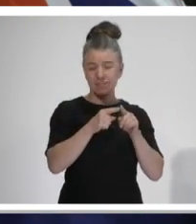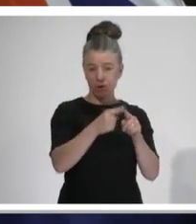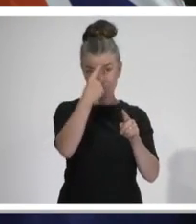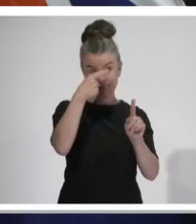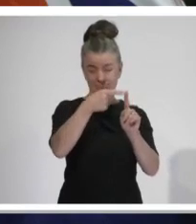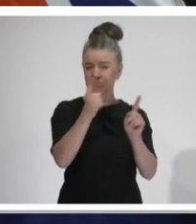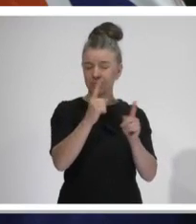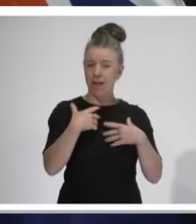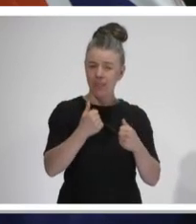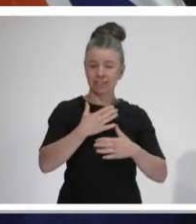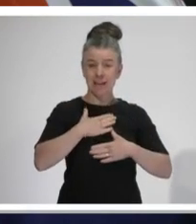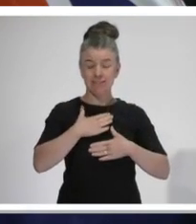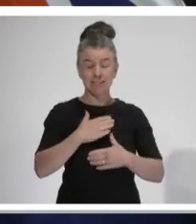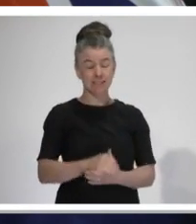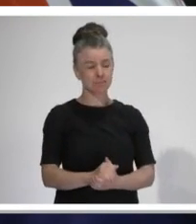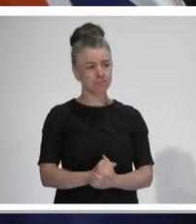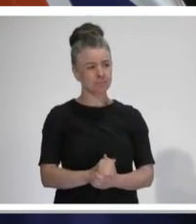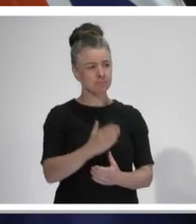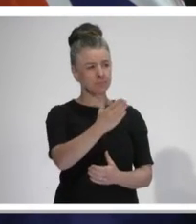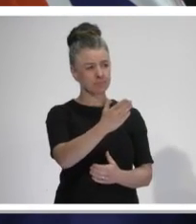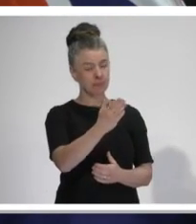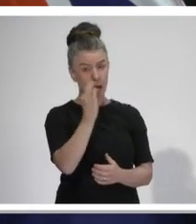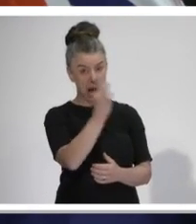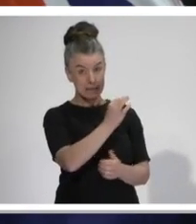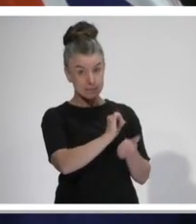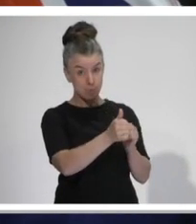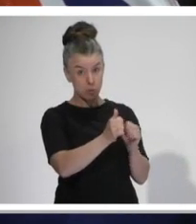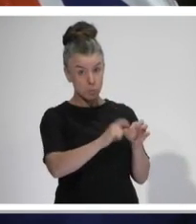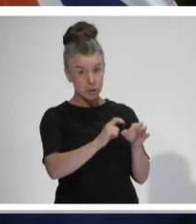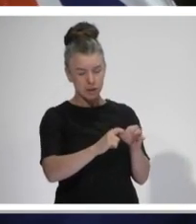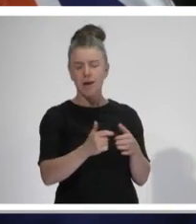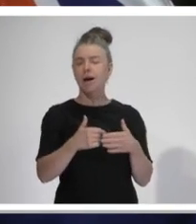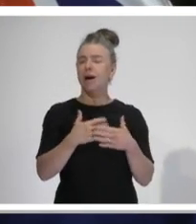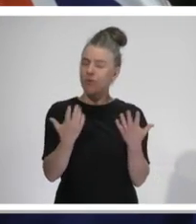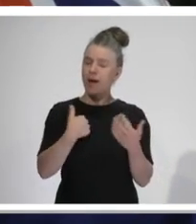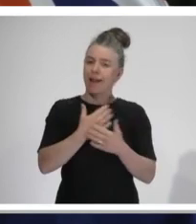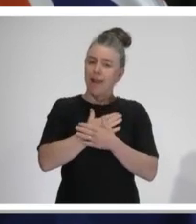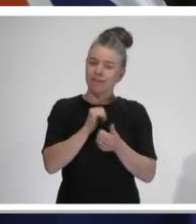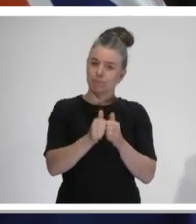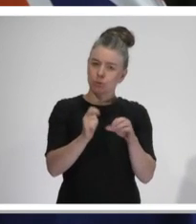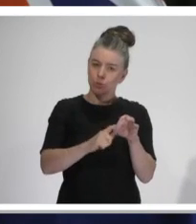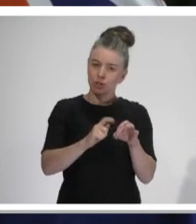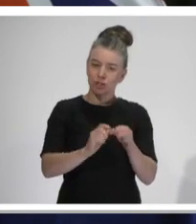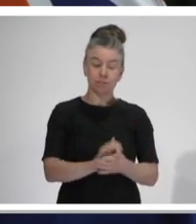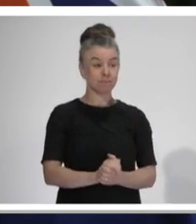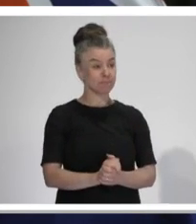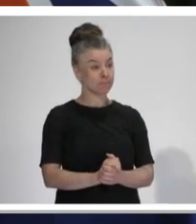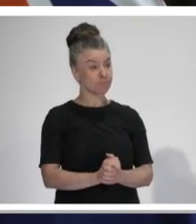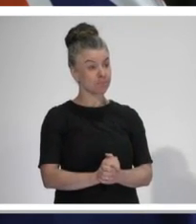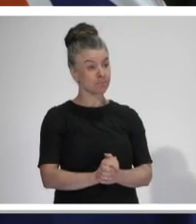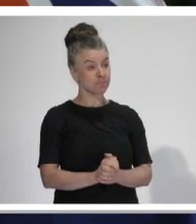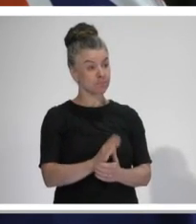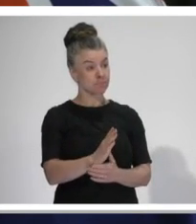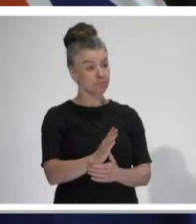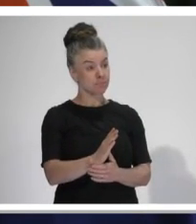on, one sports question quickly. Well, of course, if it's a sports question. Thank you very much. What clarity will you be providing to national sports organisations